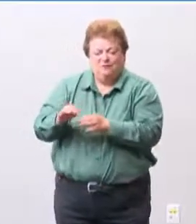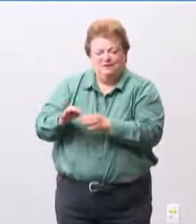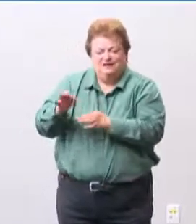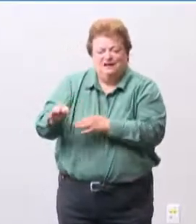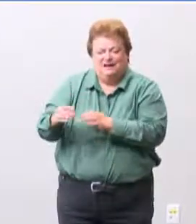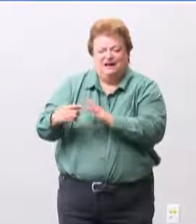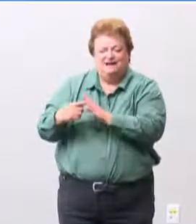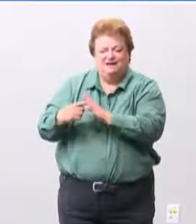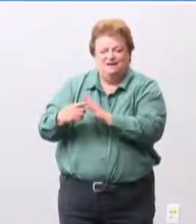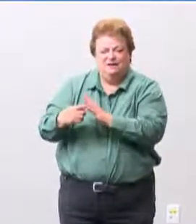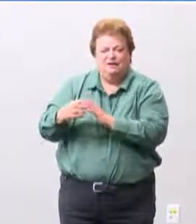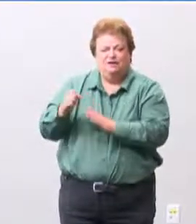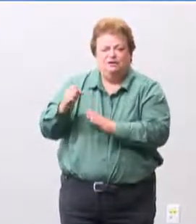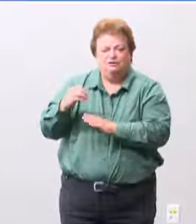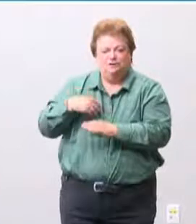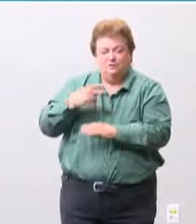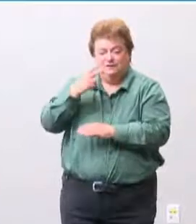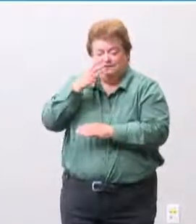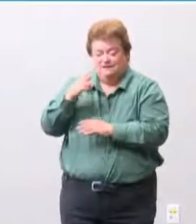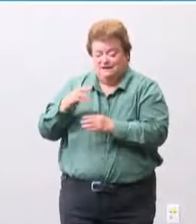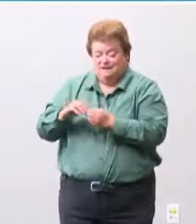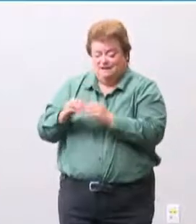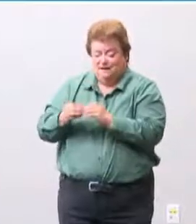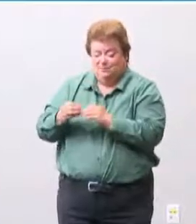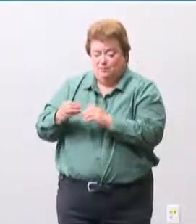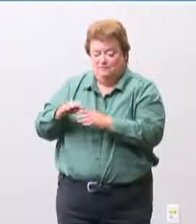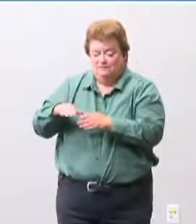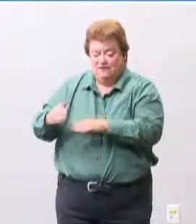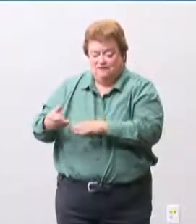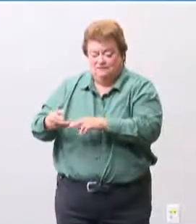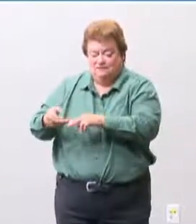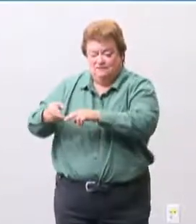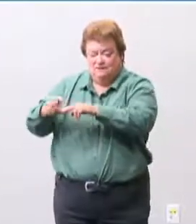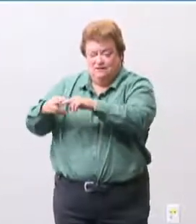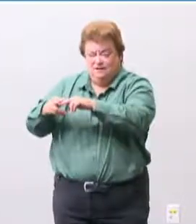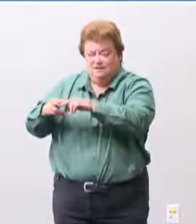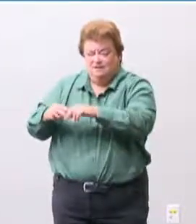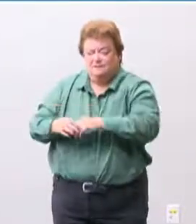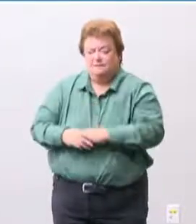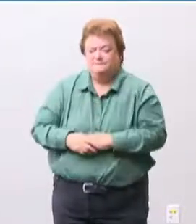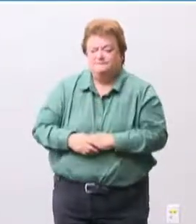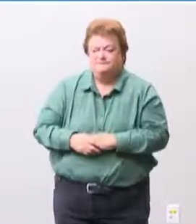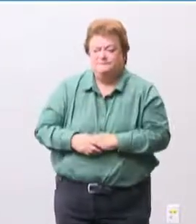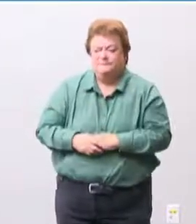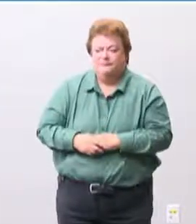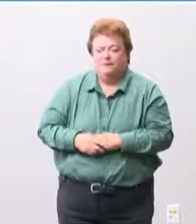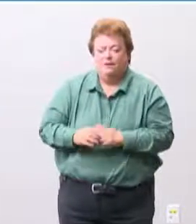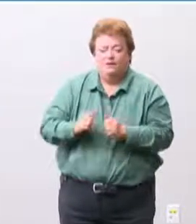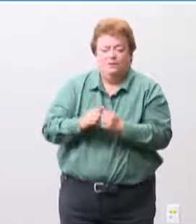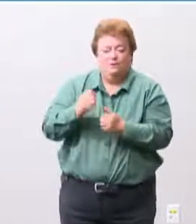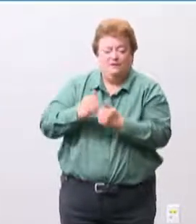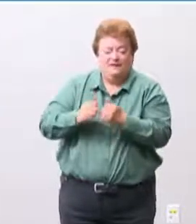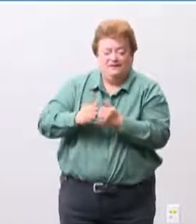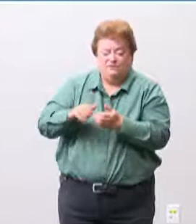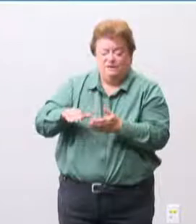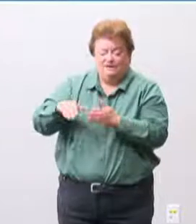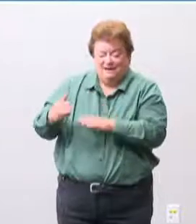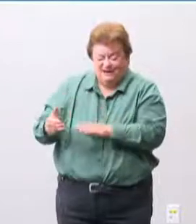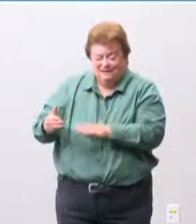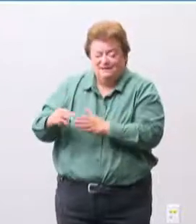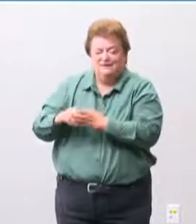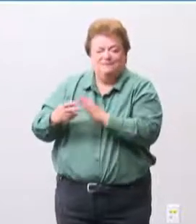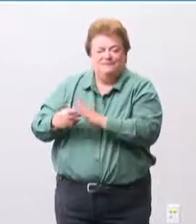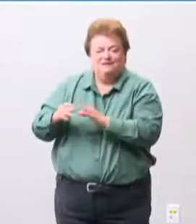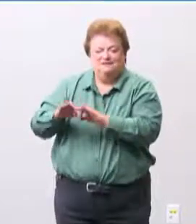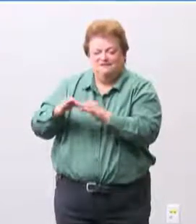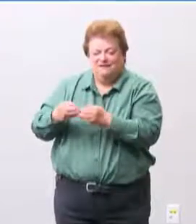see an increase in deaths while other indicators continue to improve. With every death, a family loses a loved